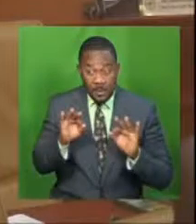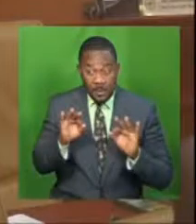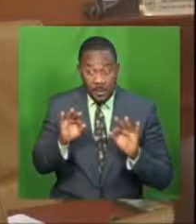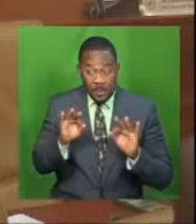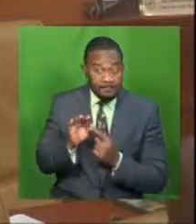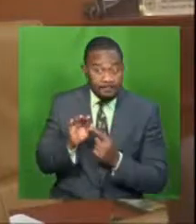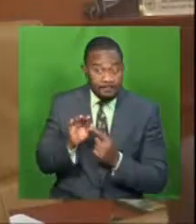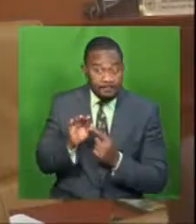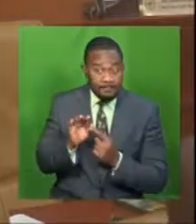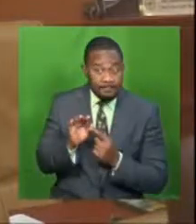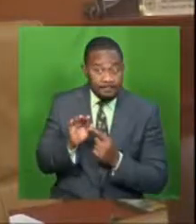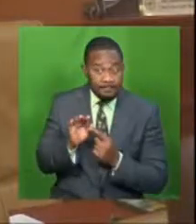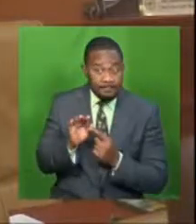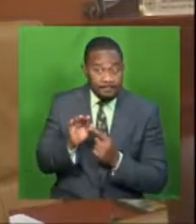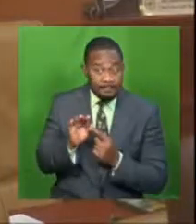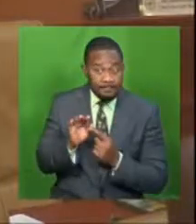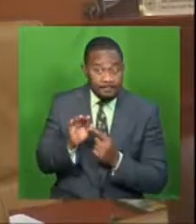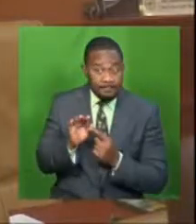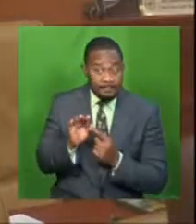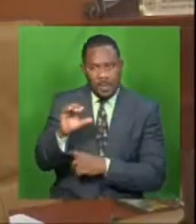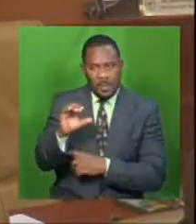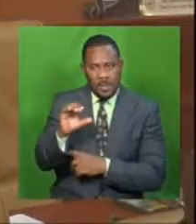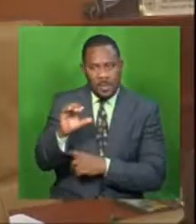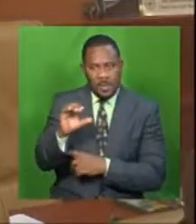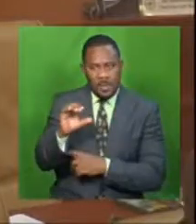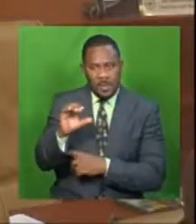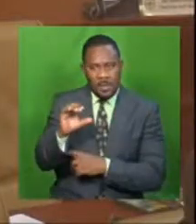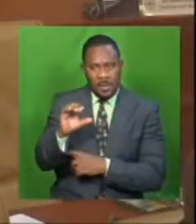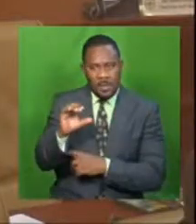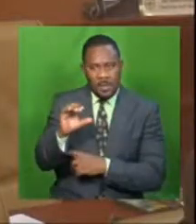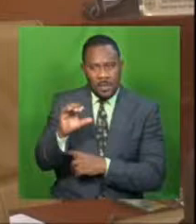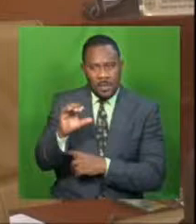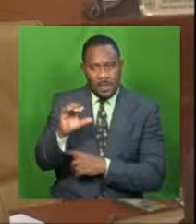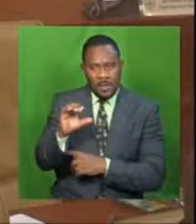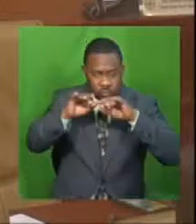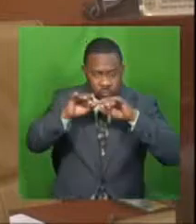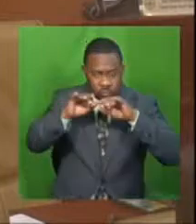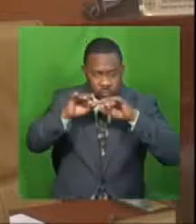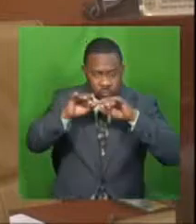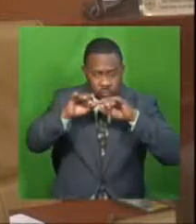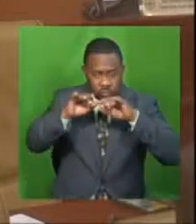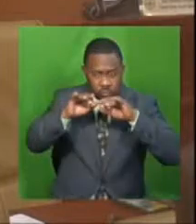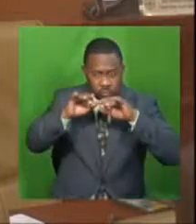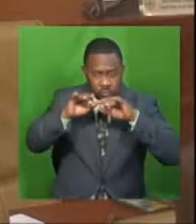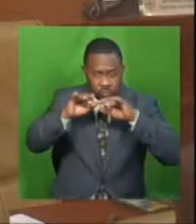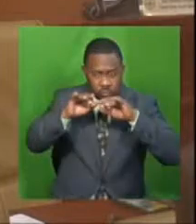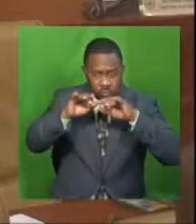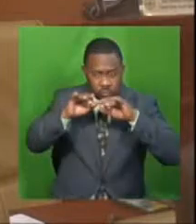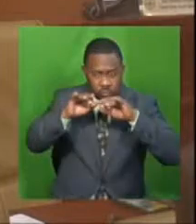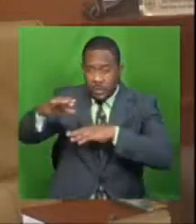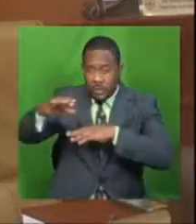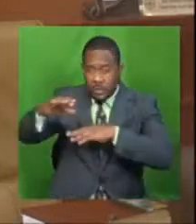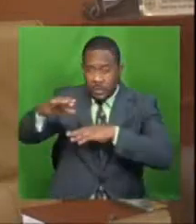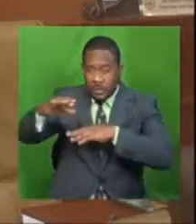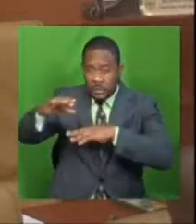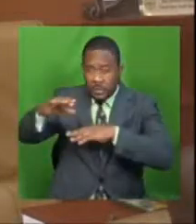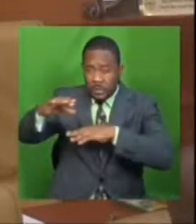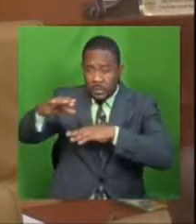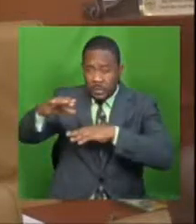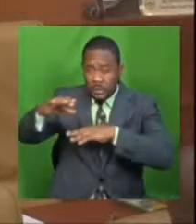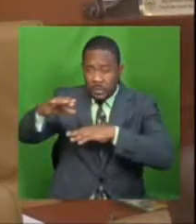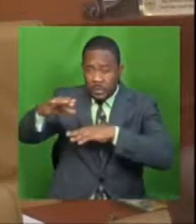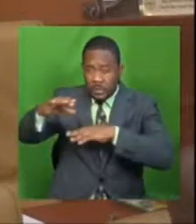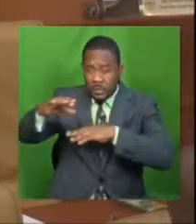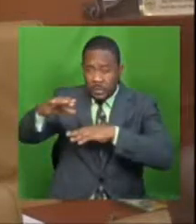addressing our carbon sink and addressing climate change issues. It is very important that